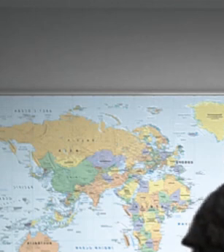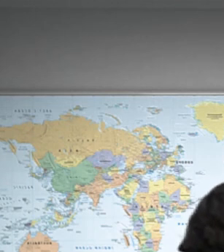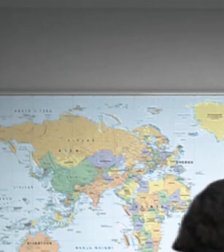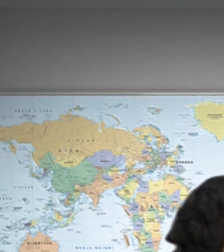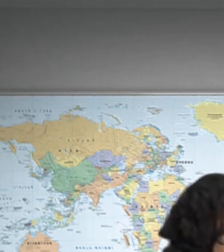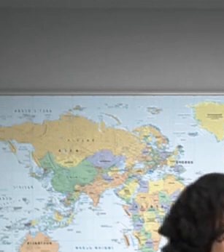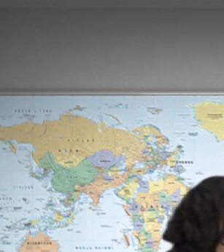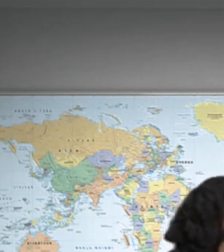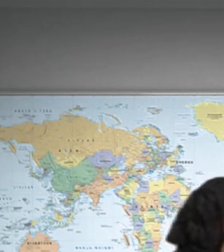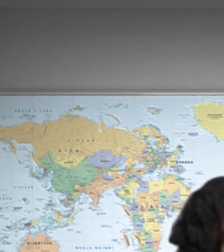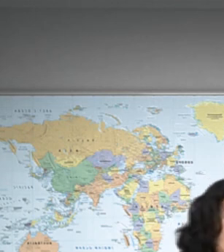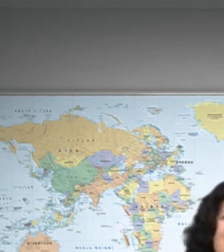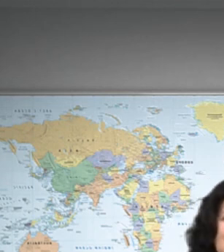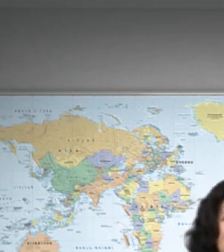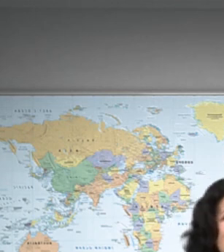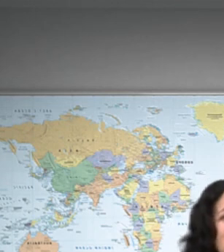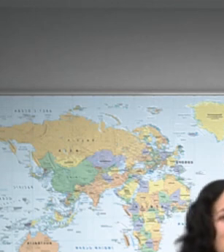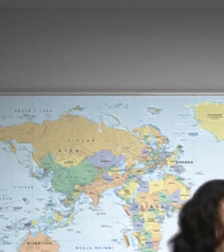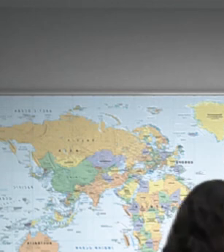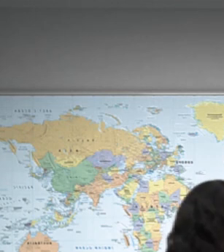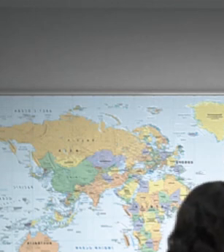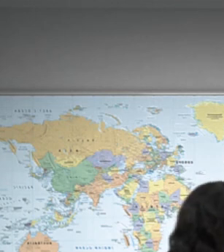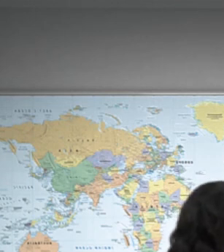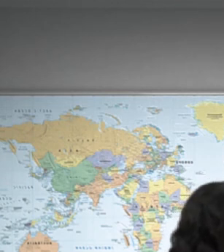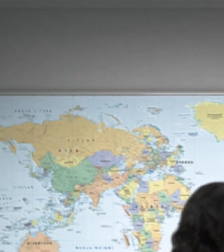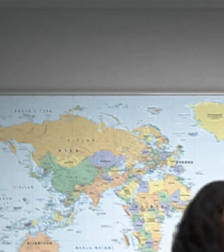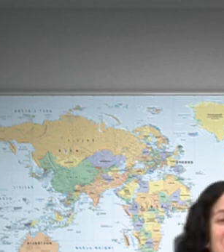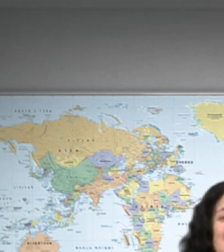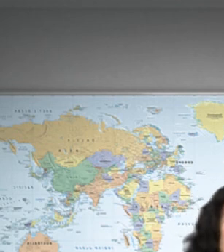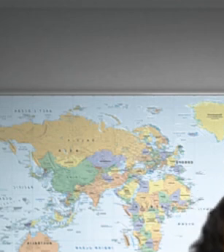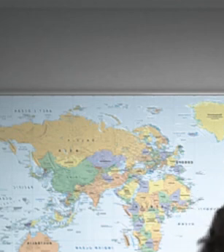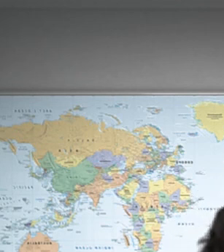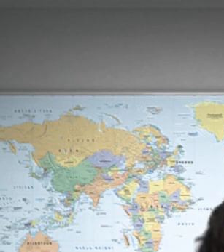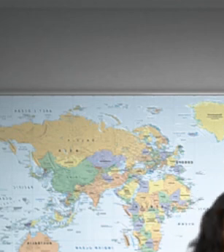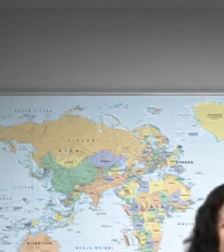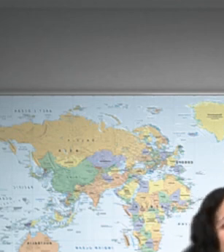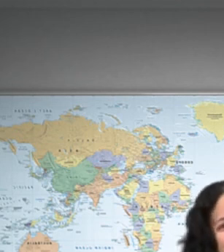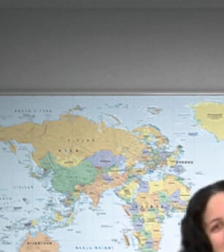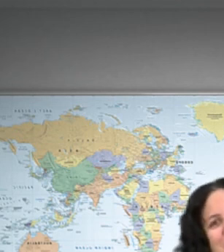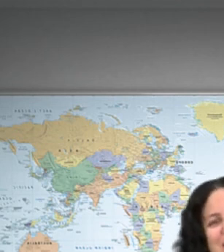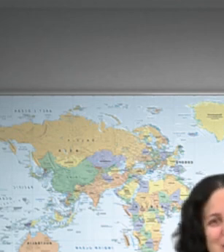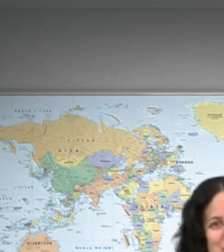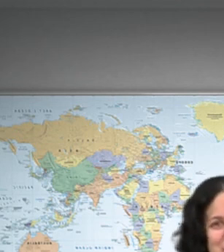are on point. Yeah. They know everything. All right. Awesome. Thank you so much for being in studio with us, and thank you guys as well for